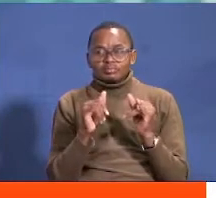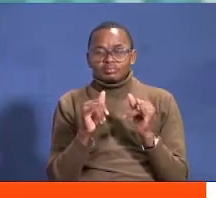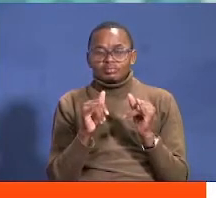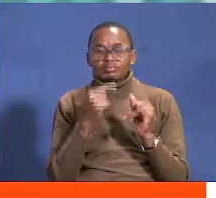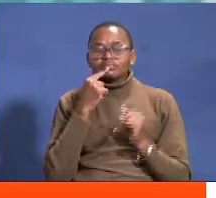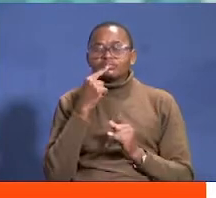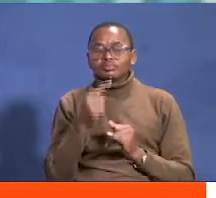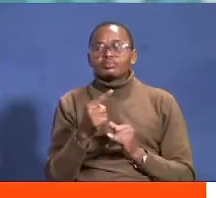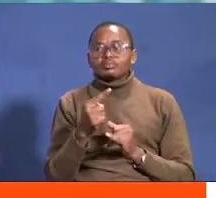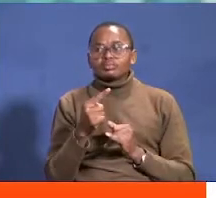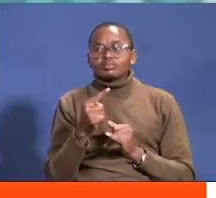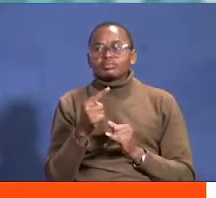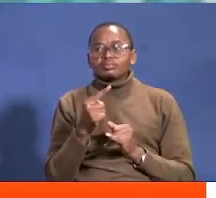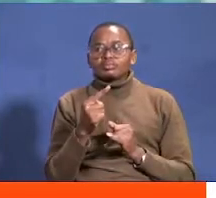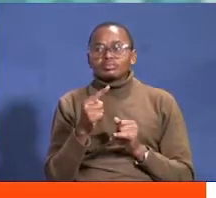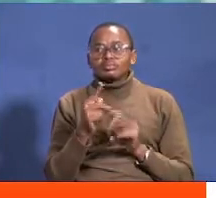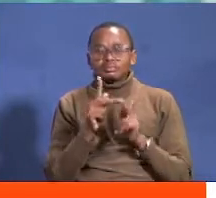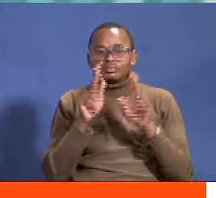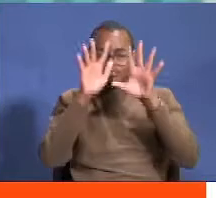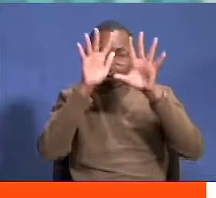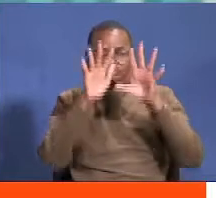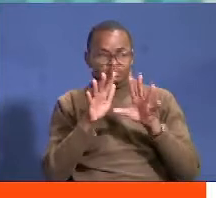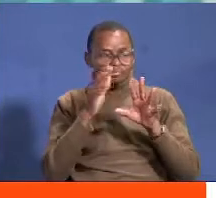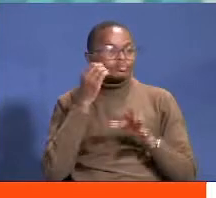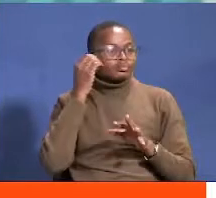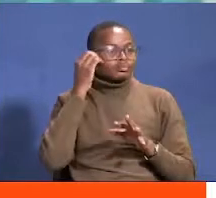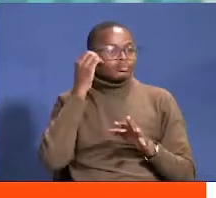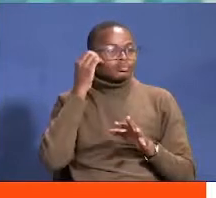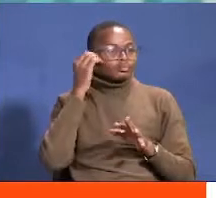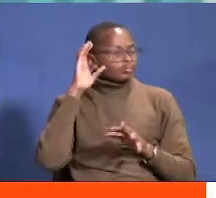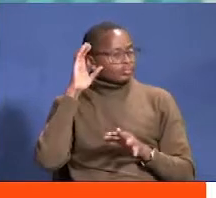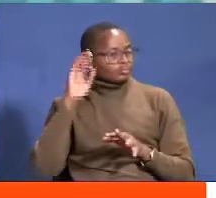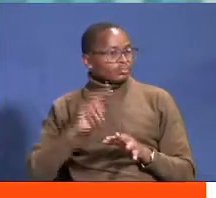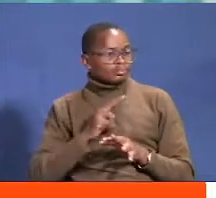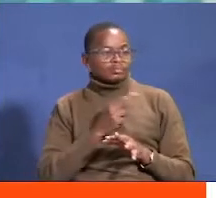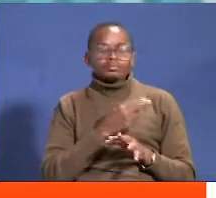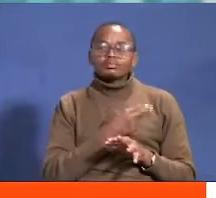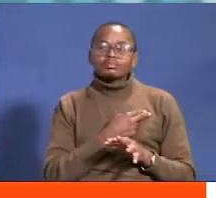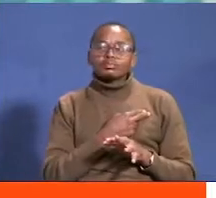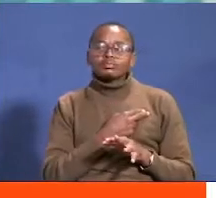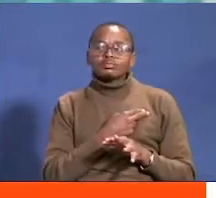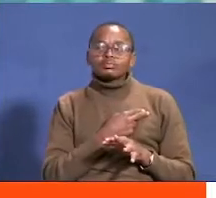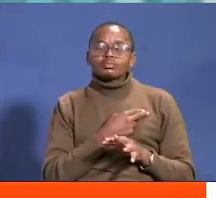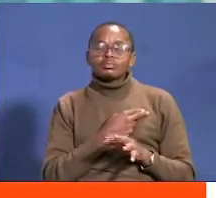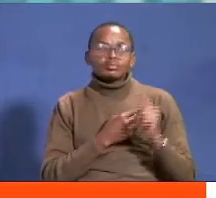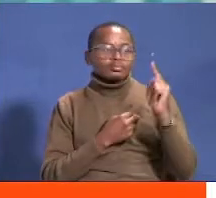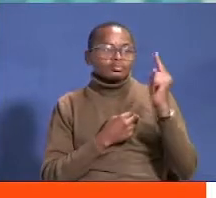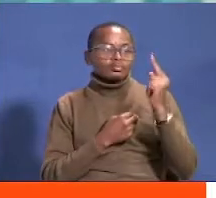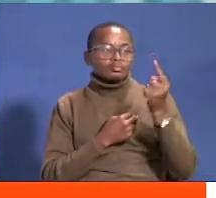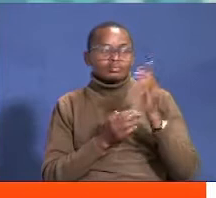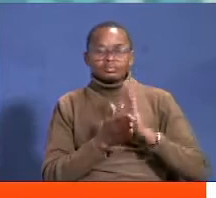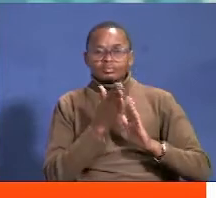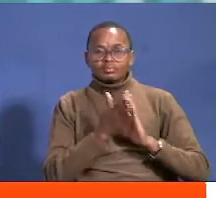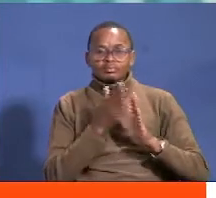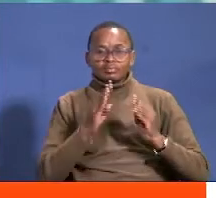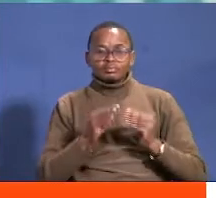I'll tell you this, and it's very important. Those watching at home, those who are listening to us, this is very important. First and immediate solution